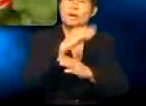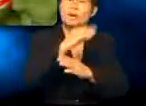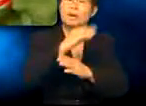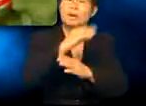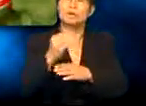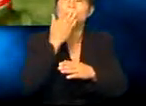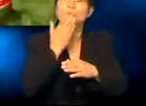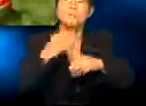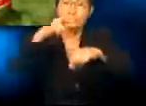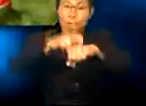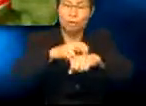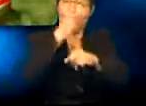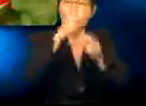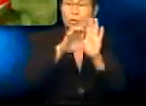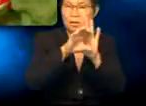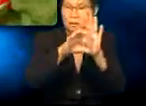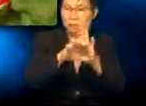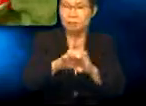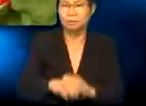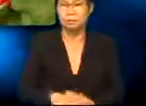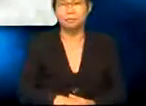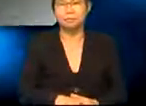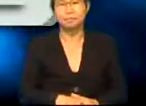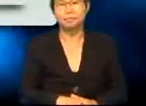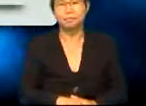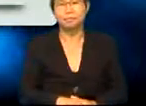sweet potato are two examples.